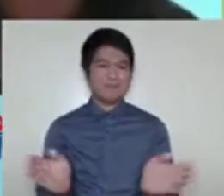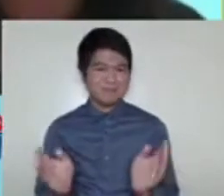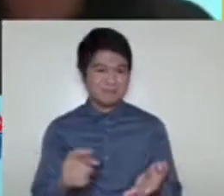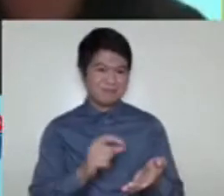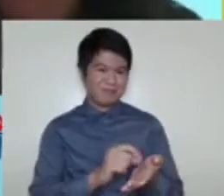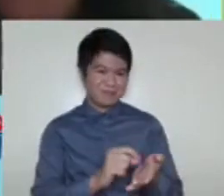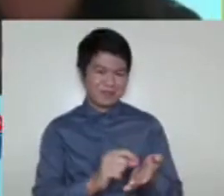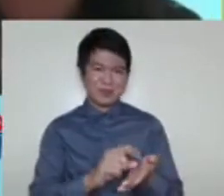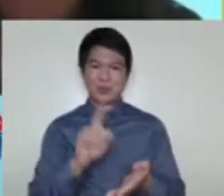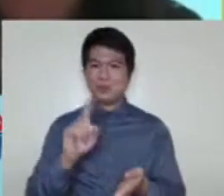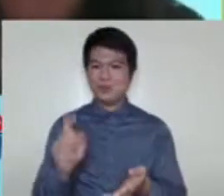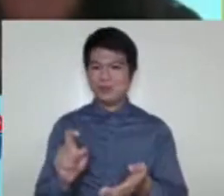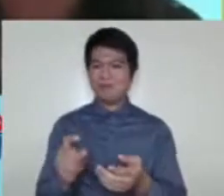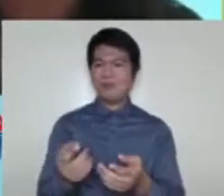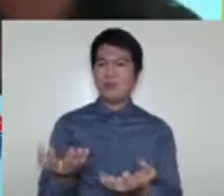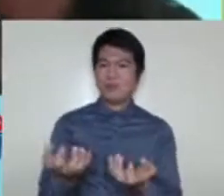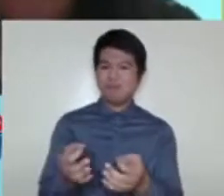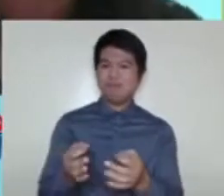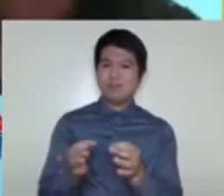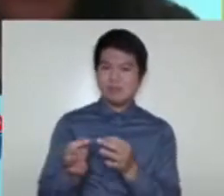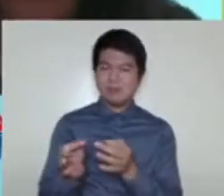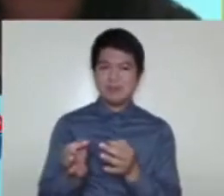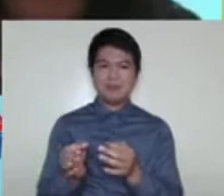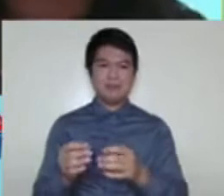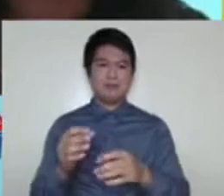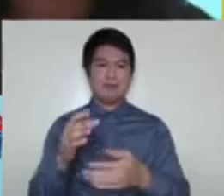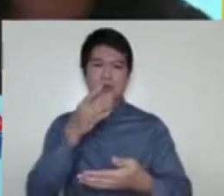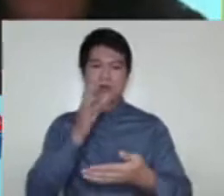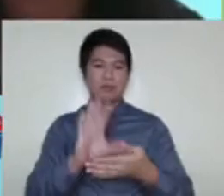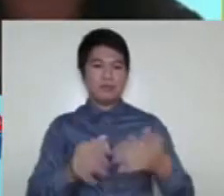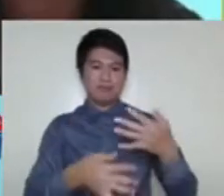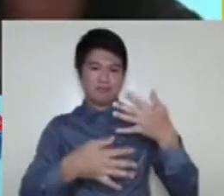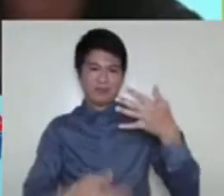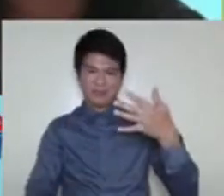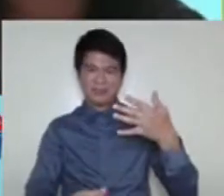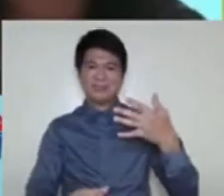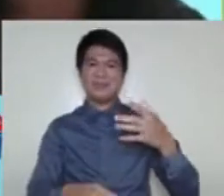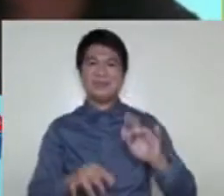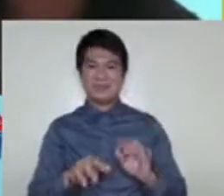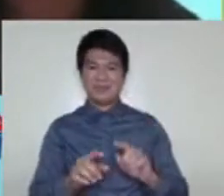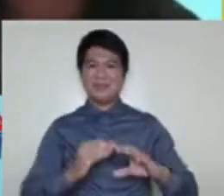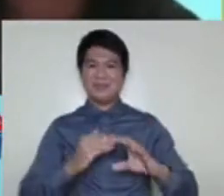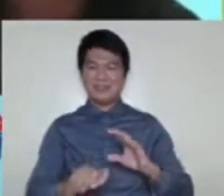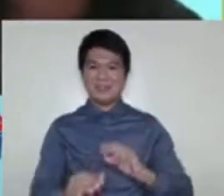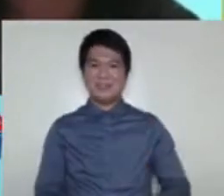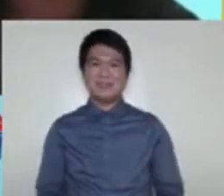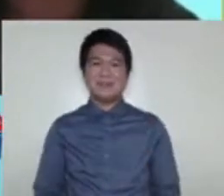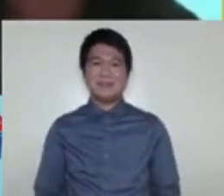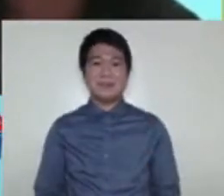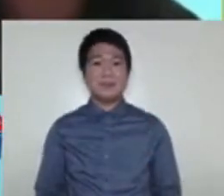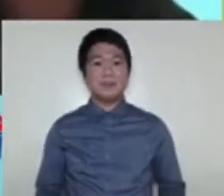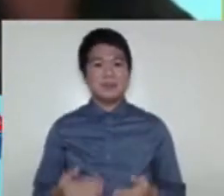and maximize the use of our comment box down below. So now we are about to start our